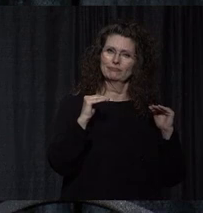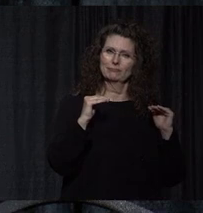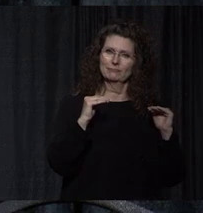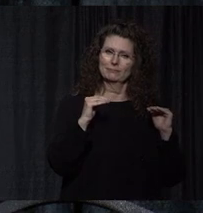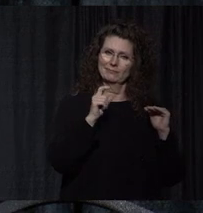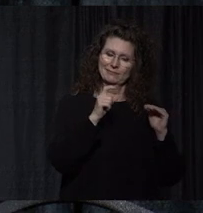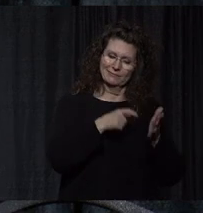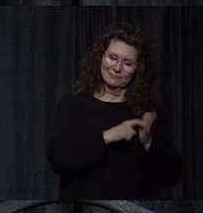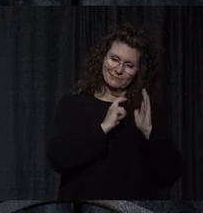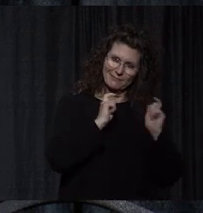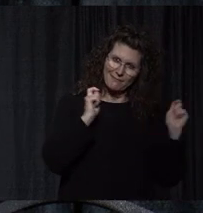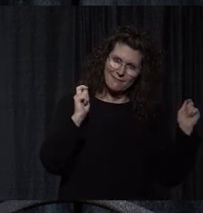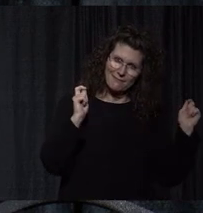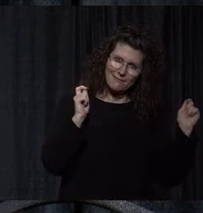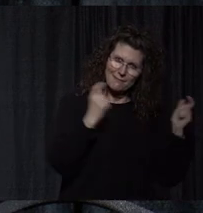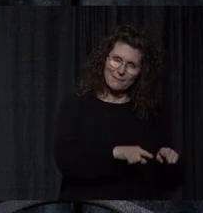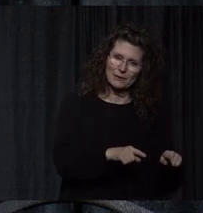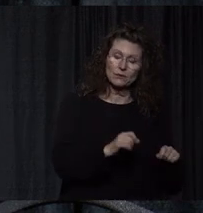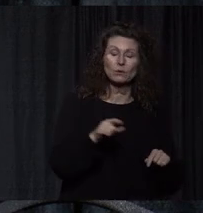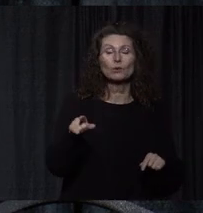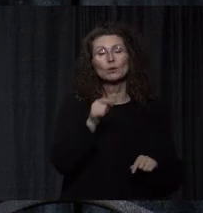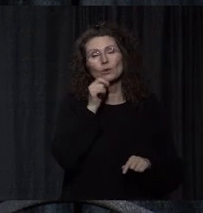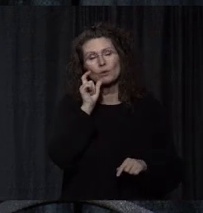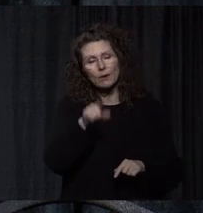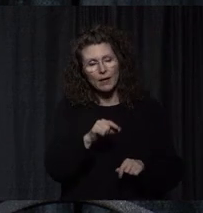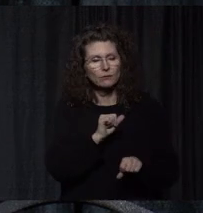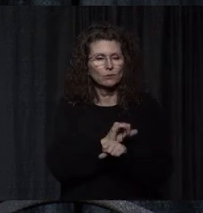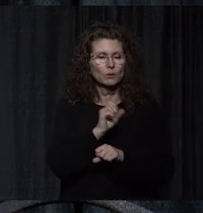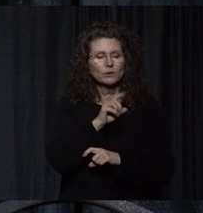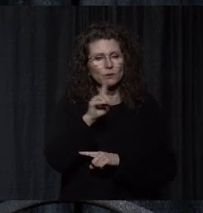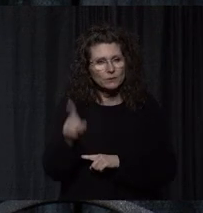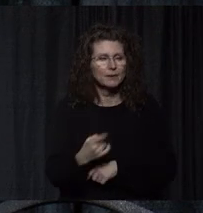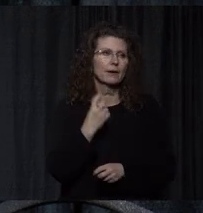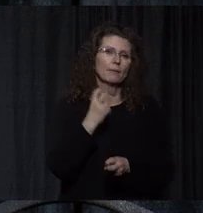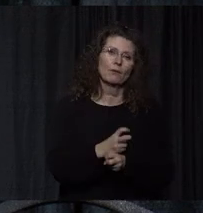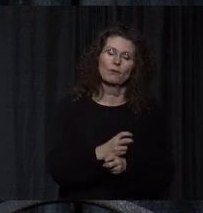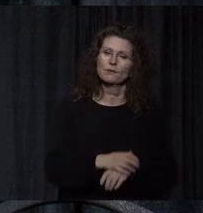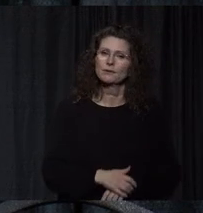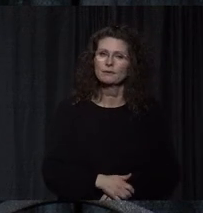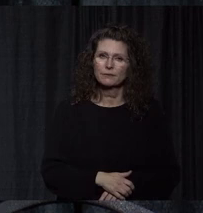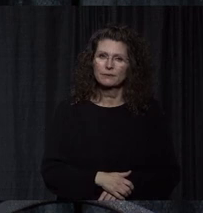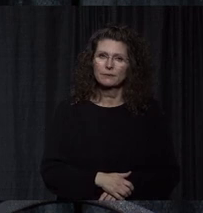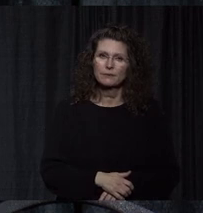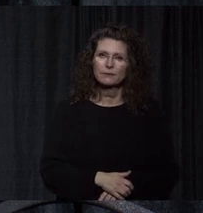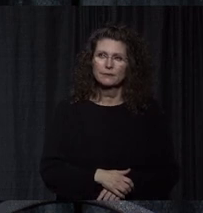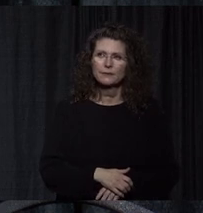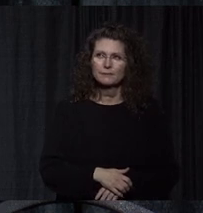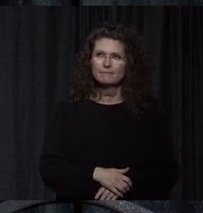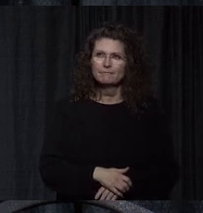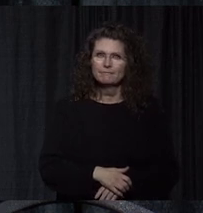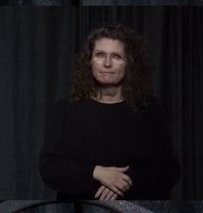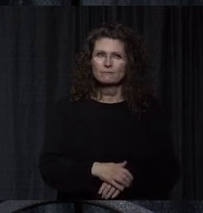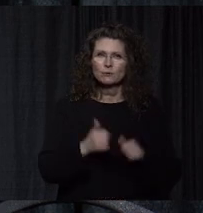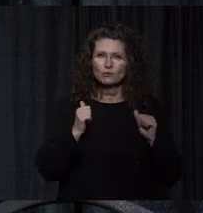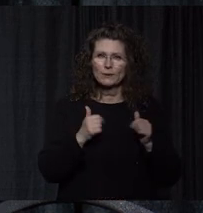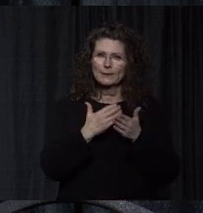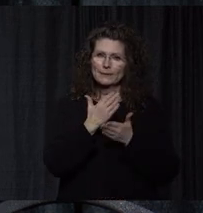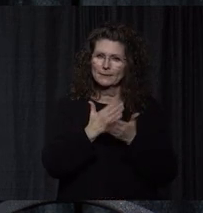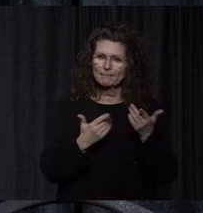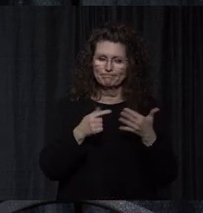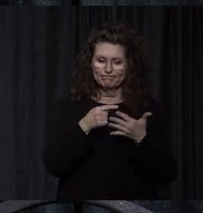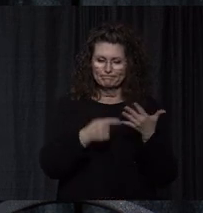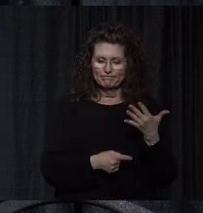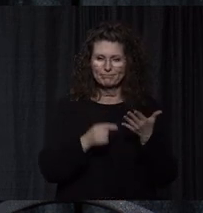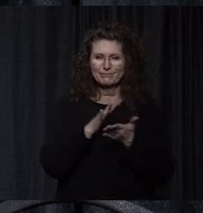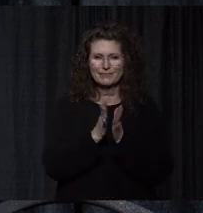so that you don't have to work that damn hard at it, right? And to normalize some things so that